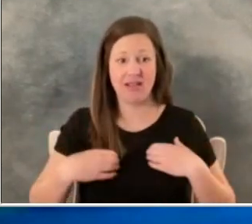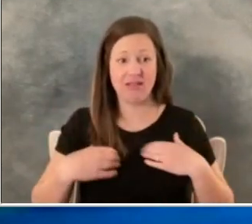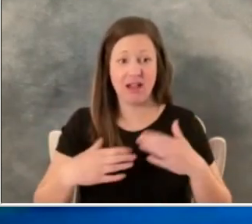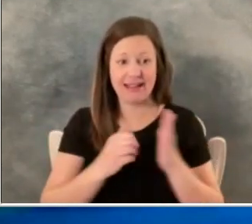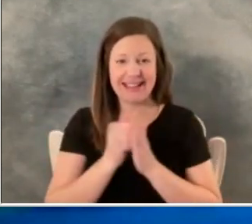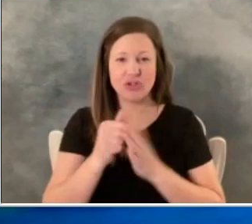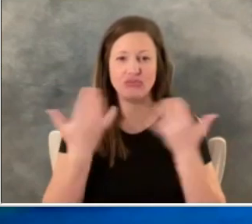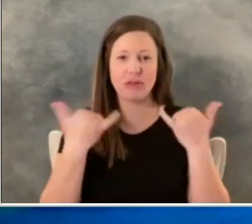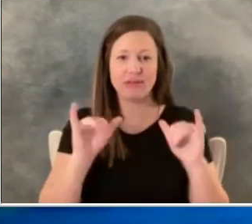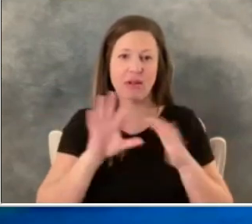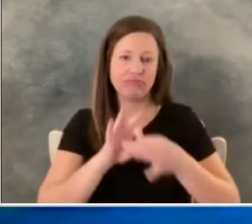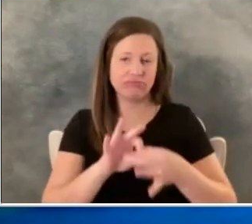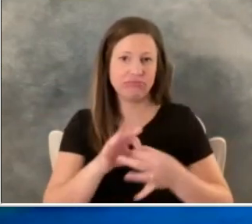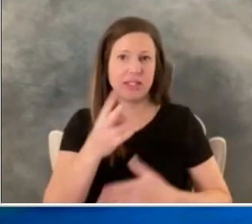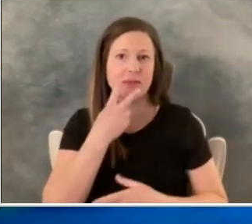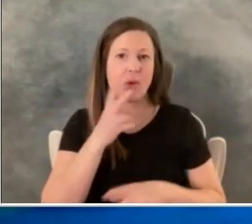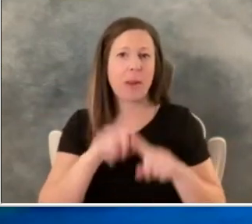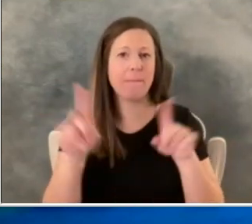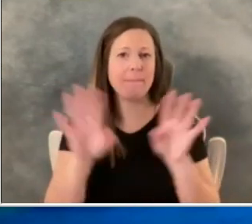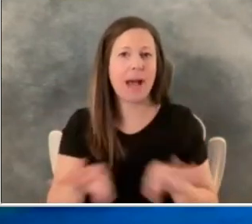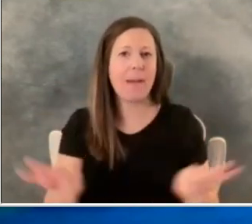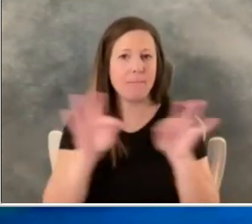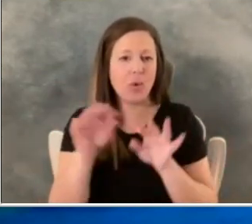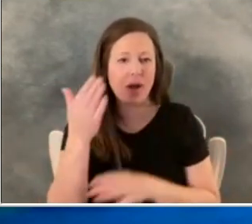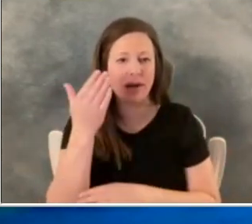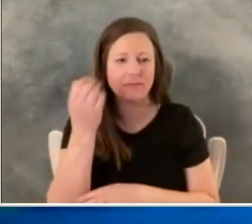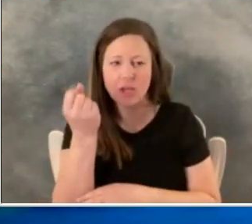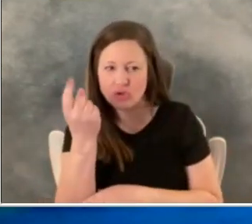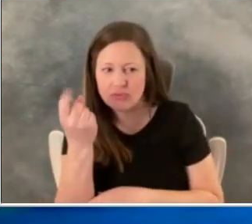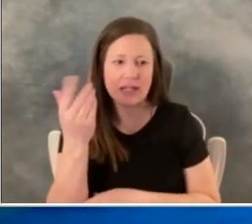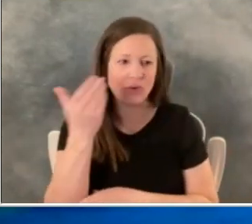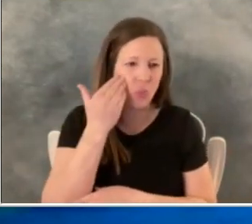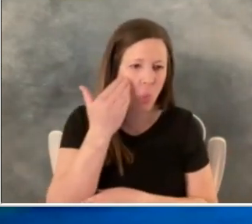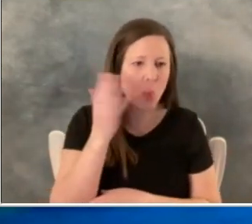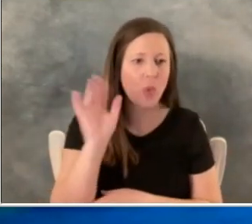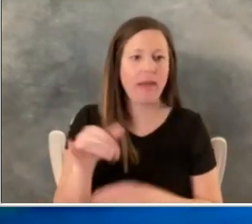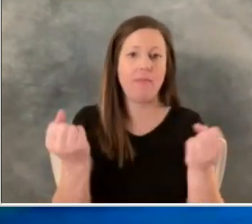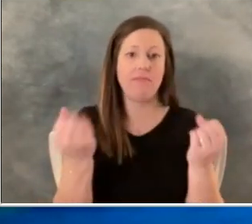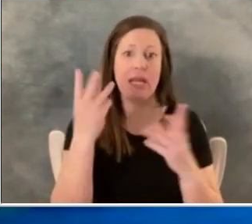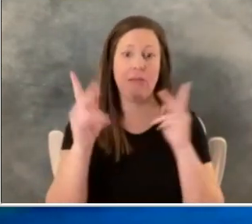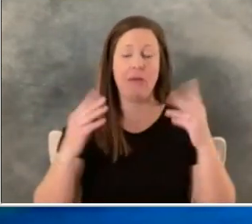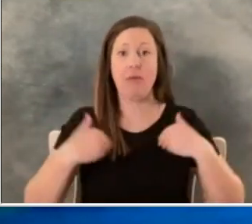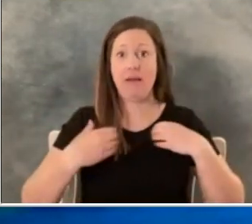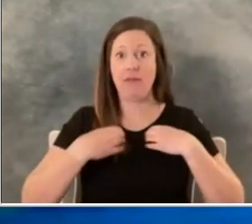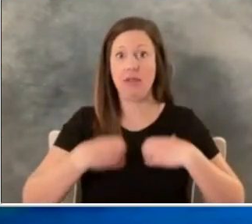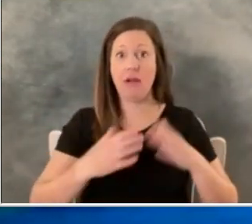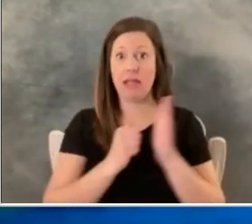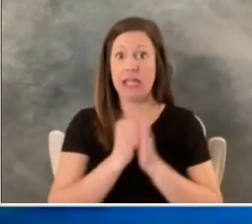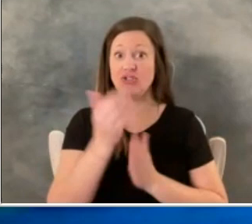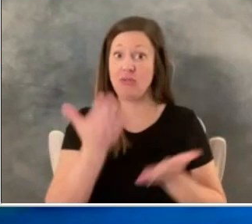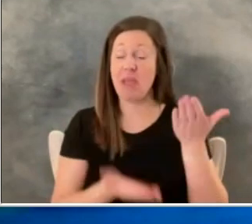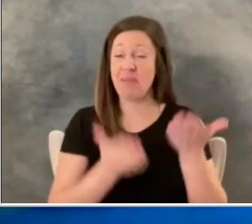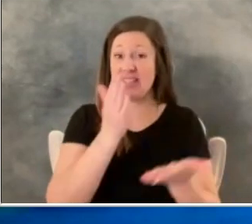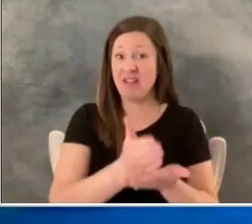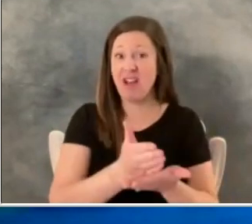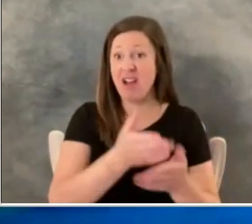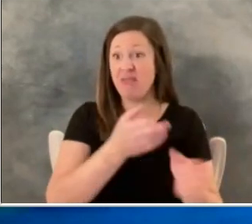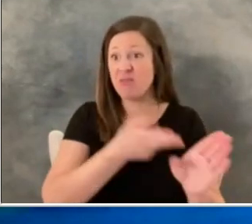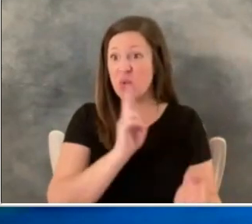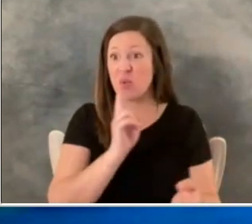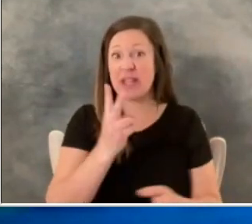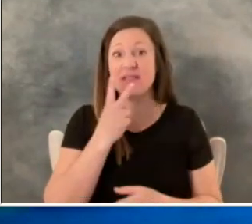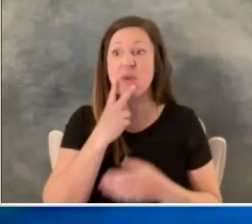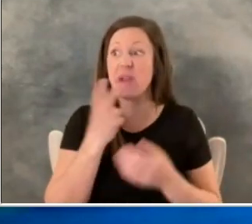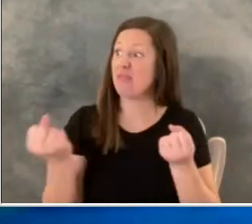But I think it's important to understand that, many patients who have lung cancer may have quit smoking years ago or even decades